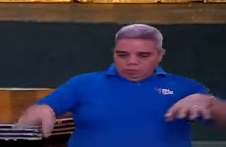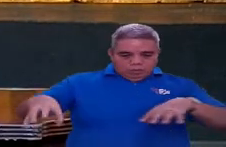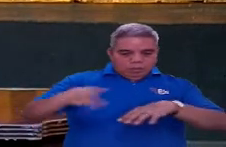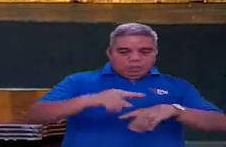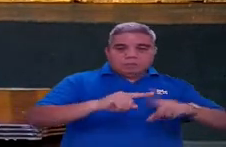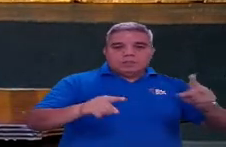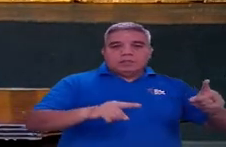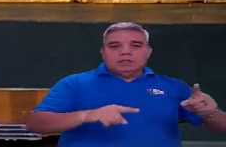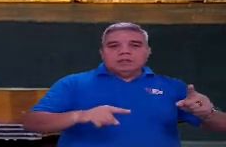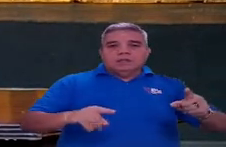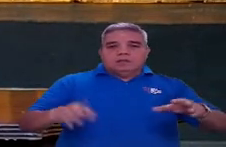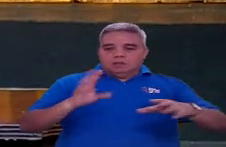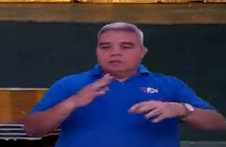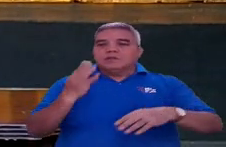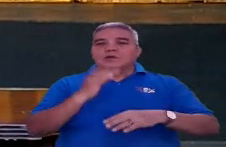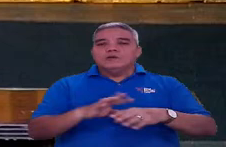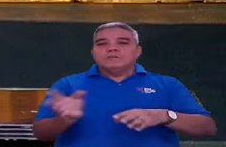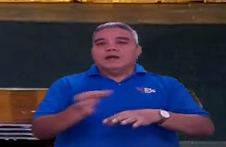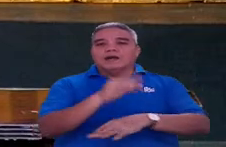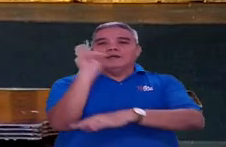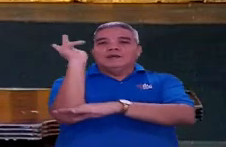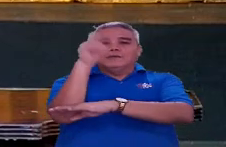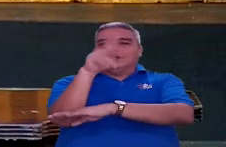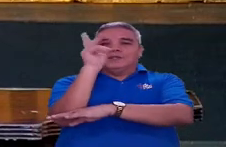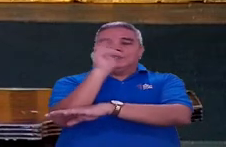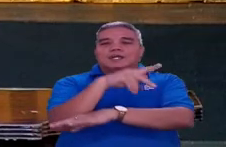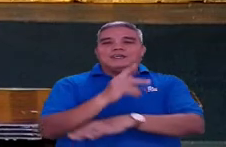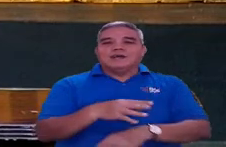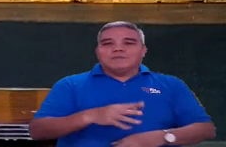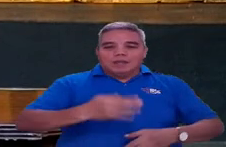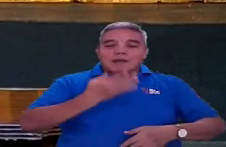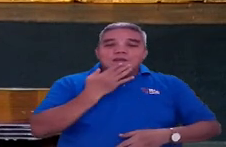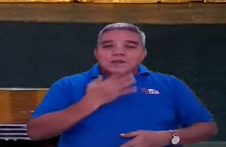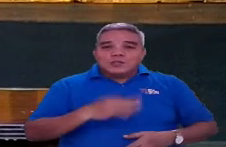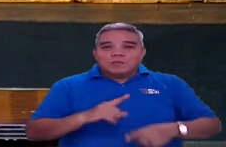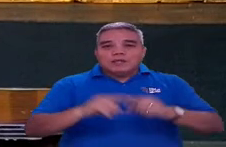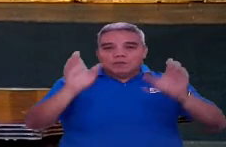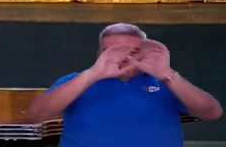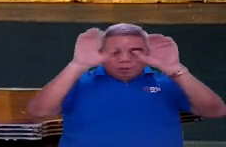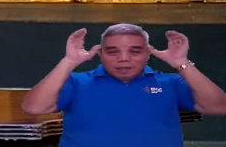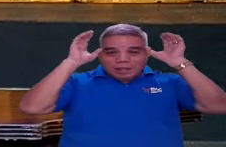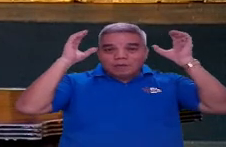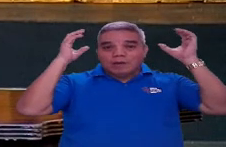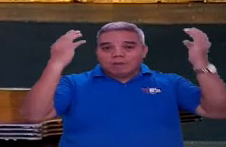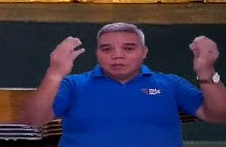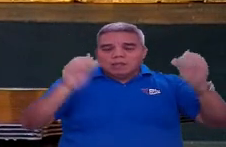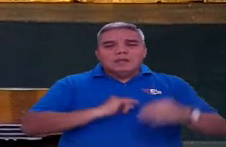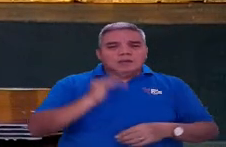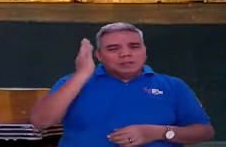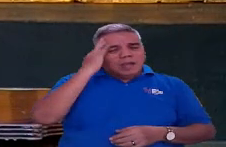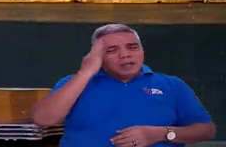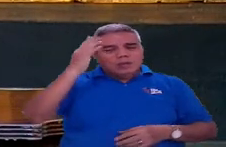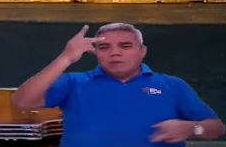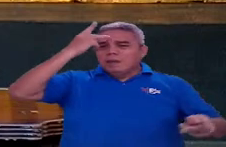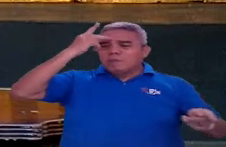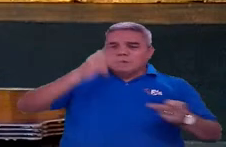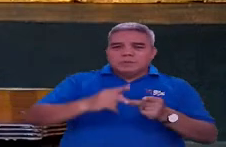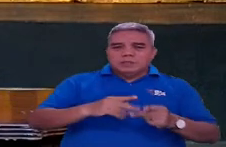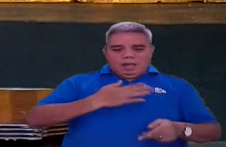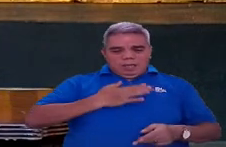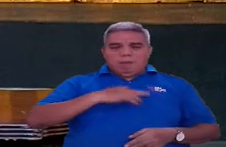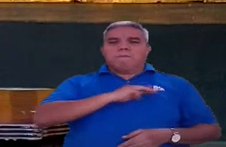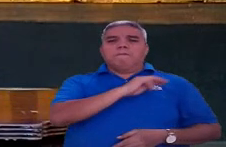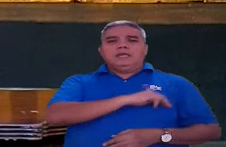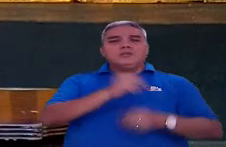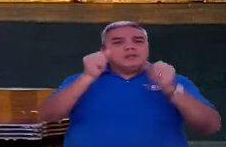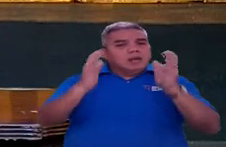surrounded by rice field and corn and sugar cane field and carabaos. Lord, I know my purpose. I am a